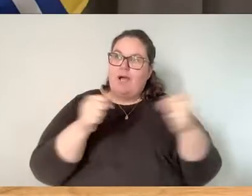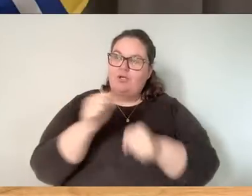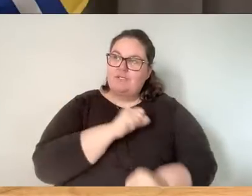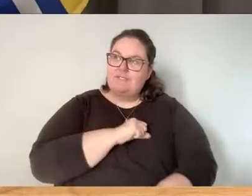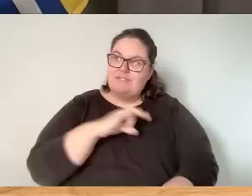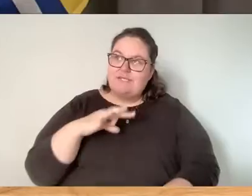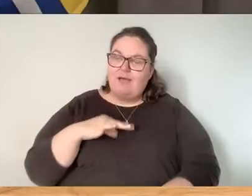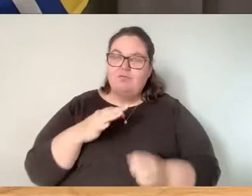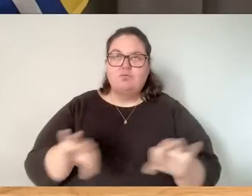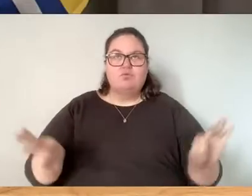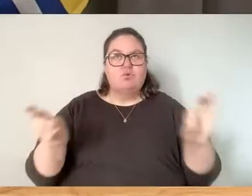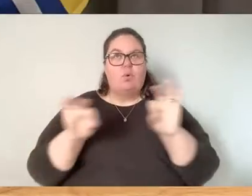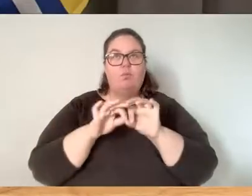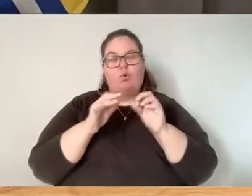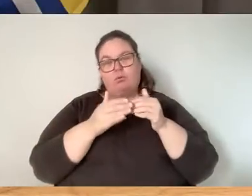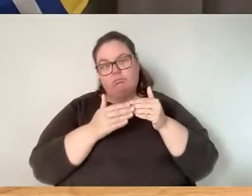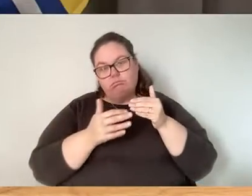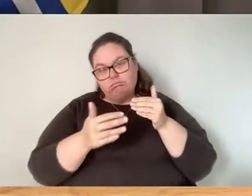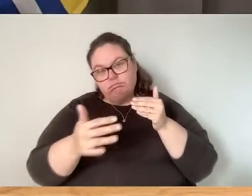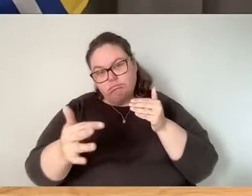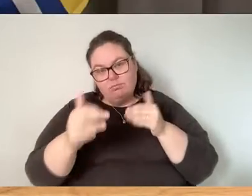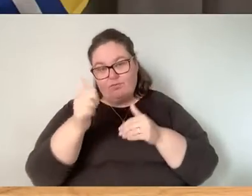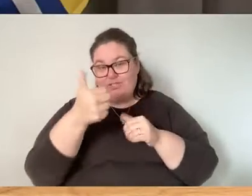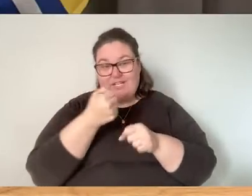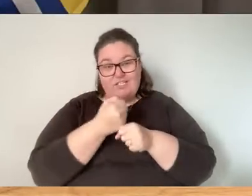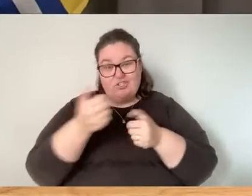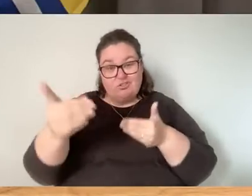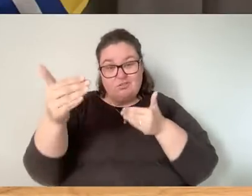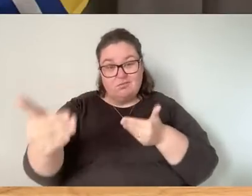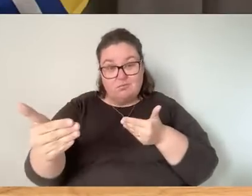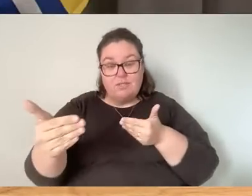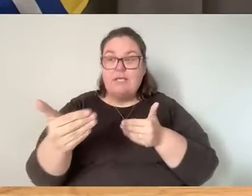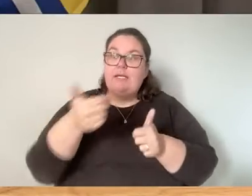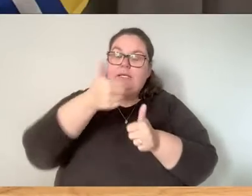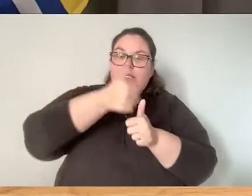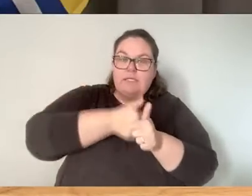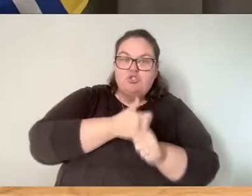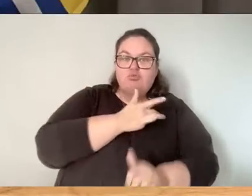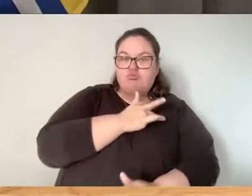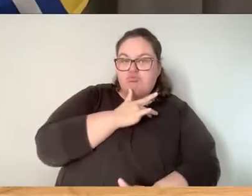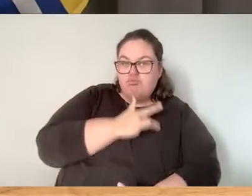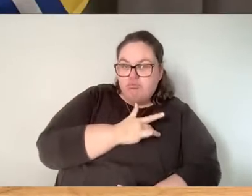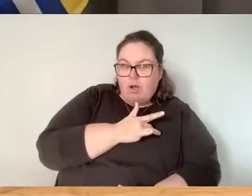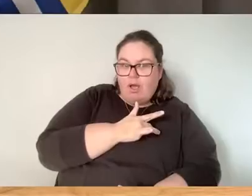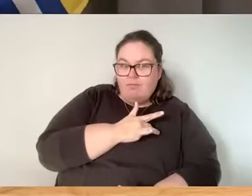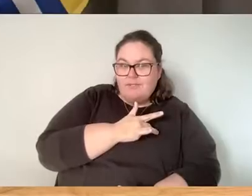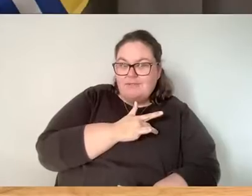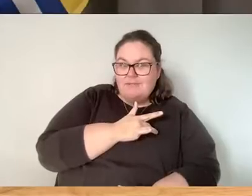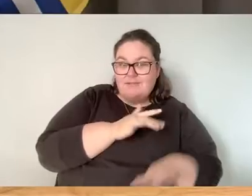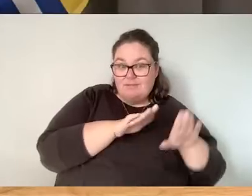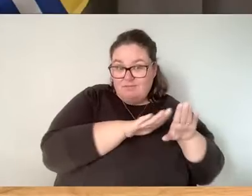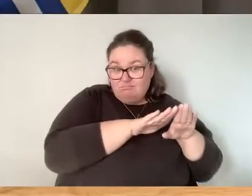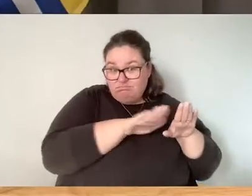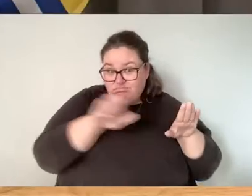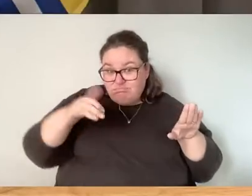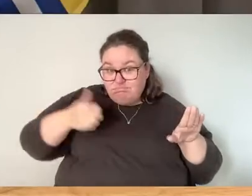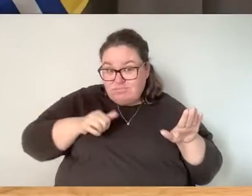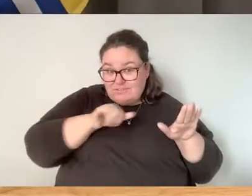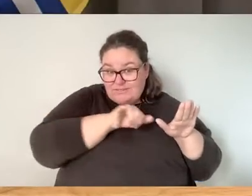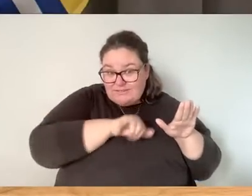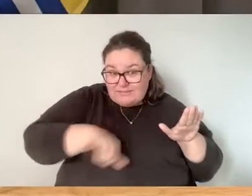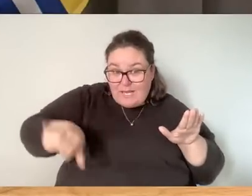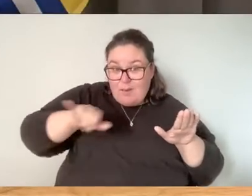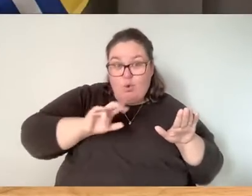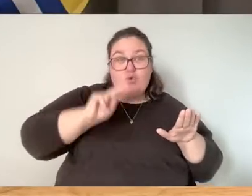years. The reality of each provinces and territories are not all the same. Our own reality, we will